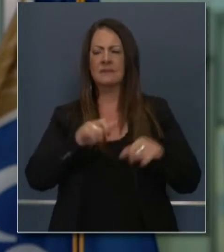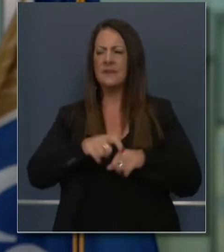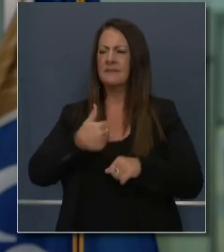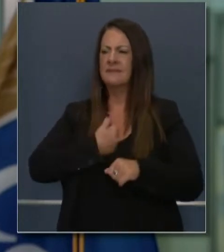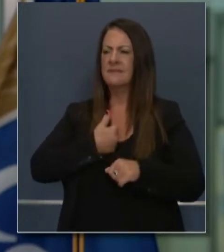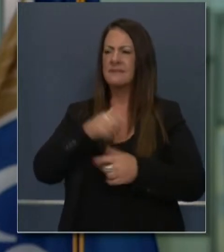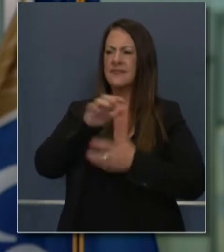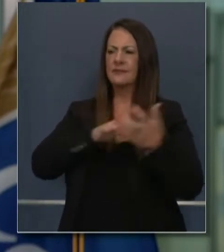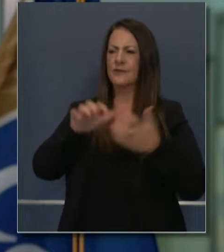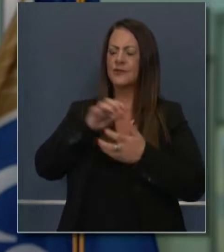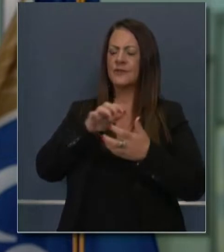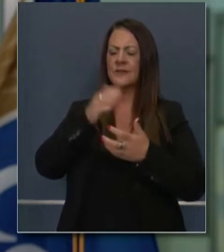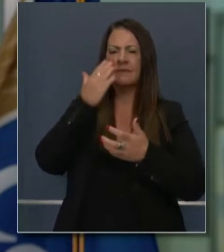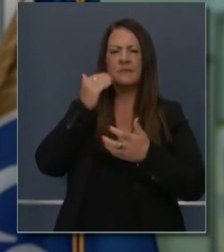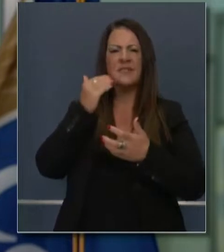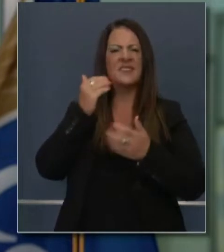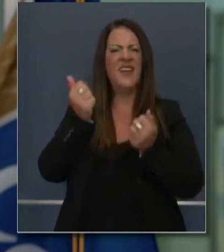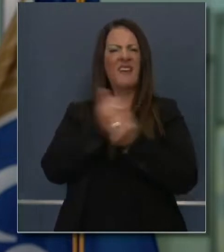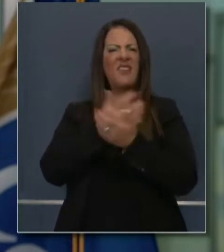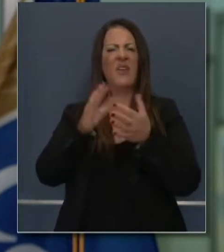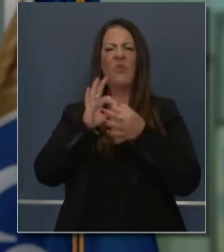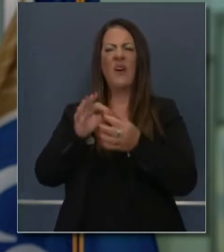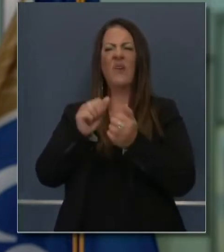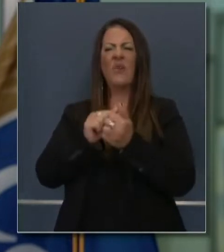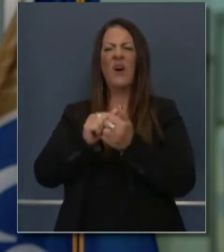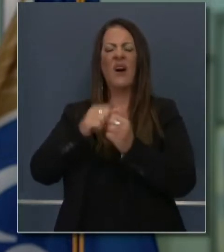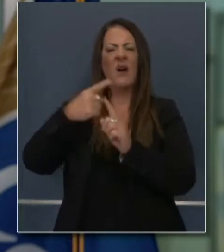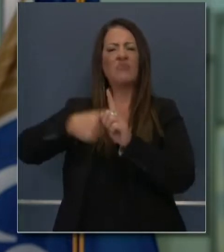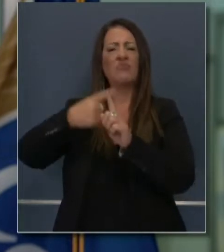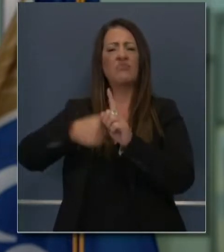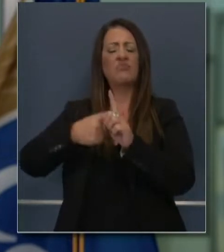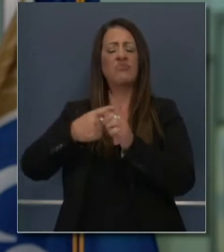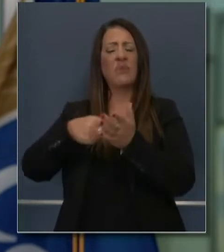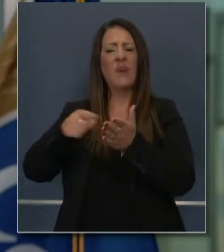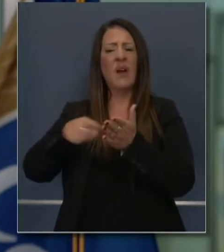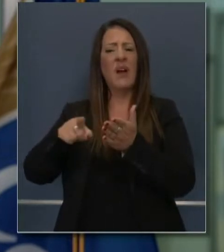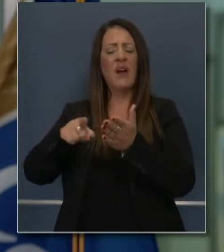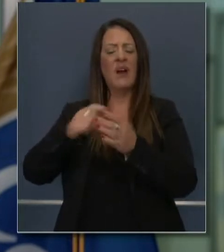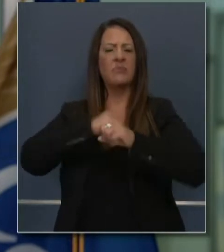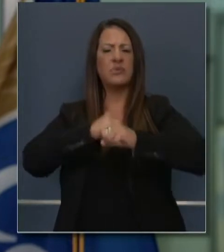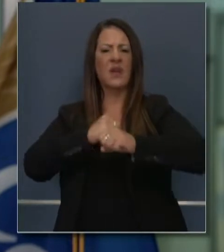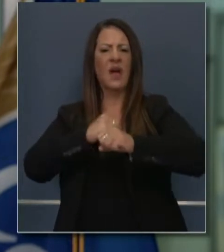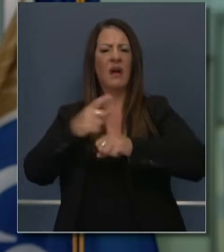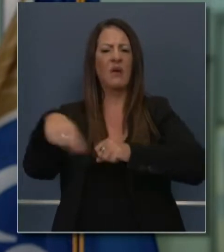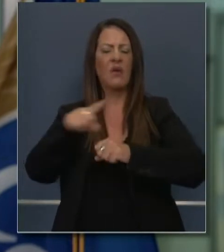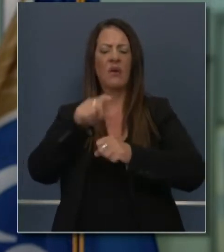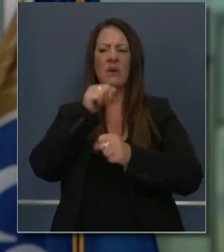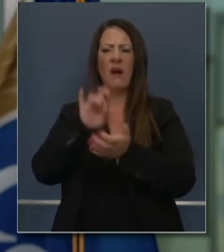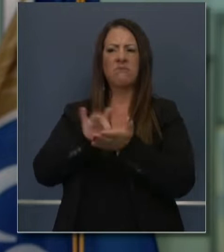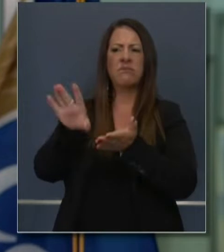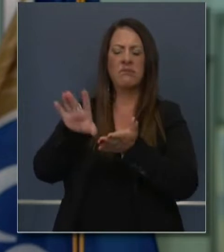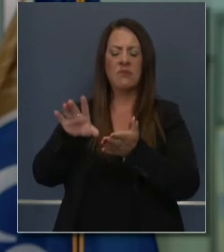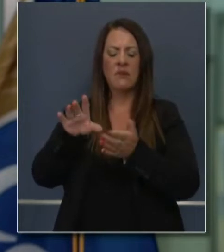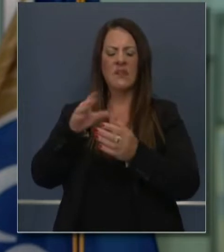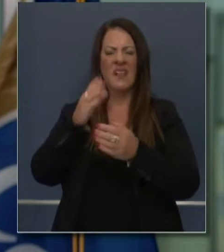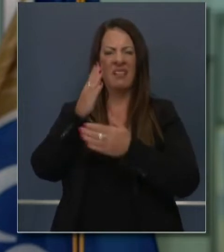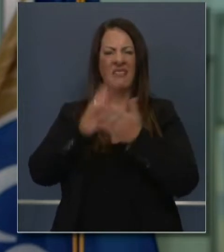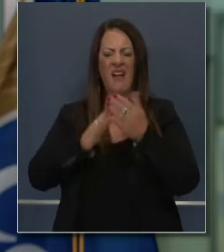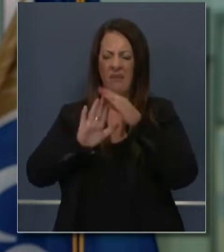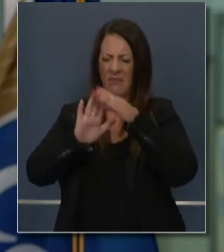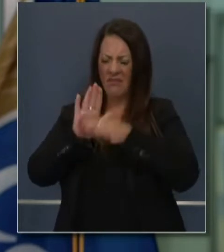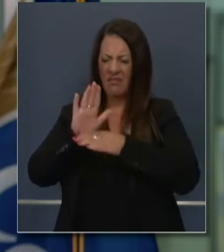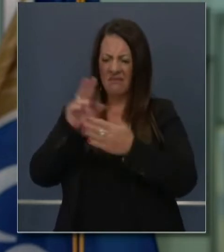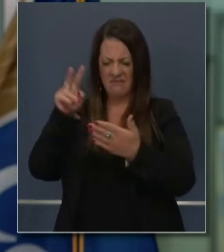This whole area of rental protections, the issues of evictions, can make your head spin, particularly if you're